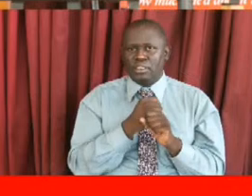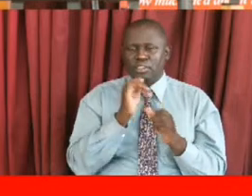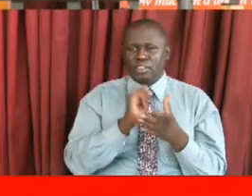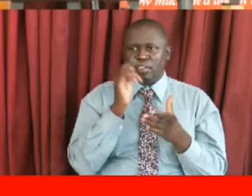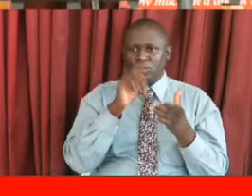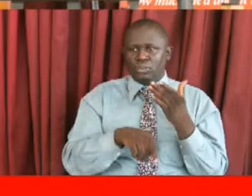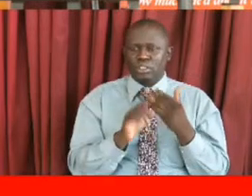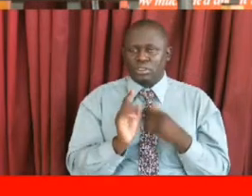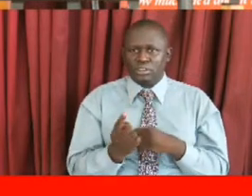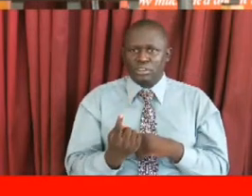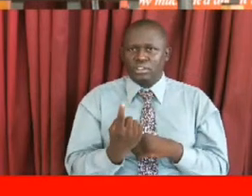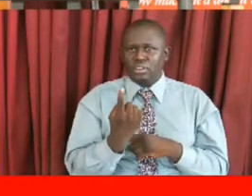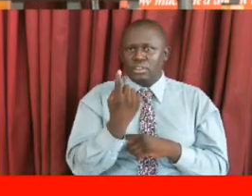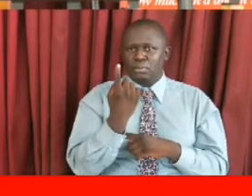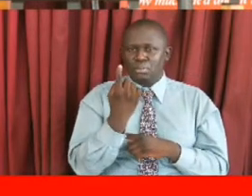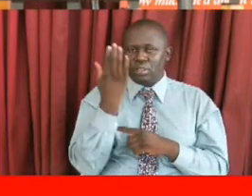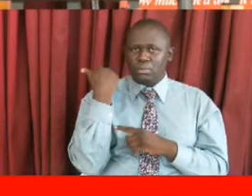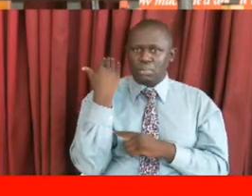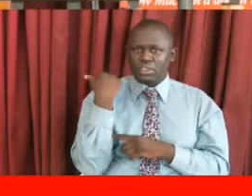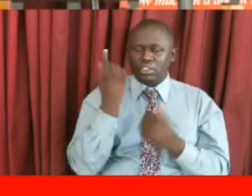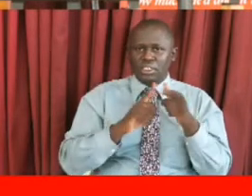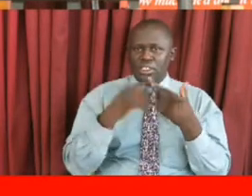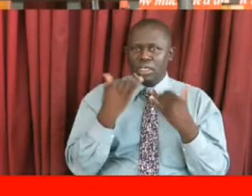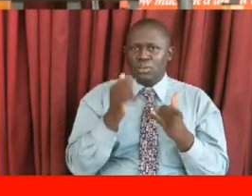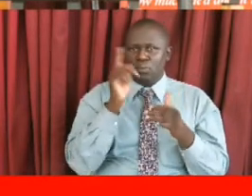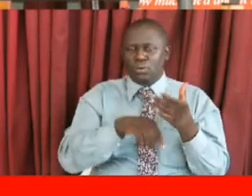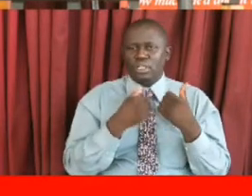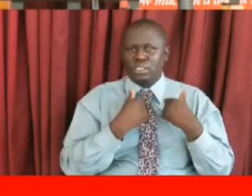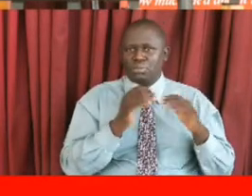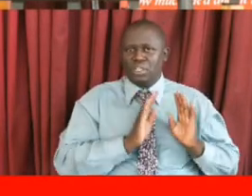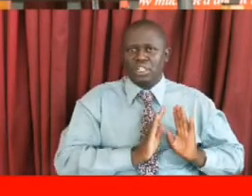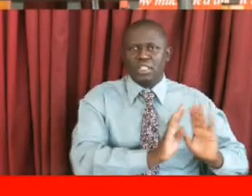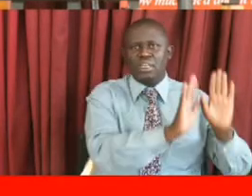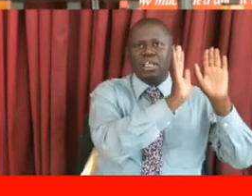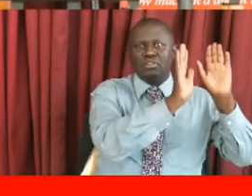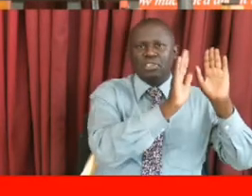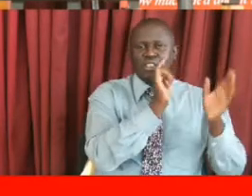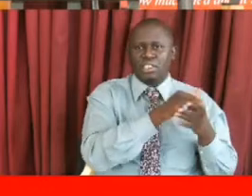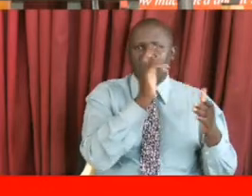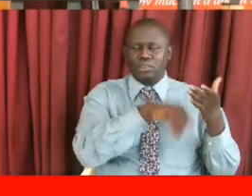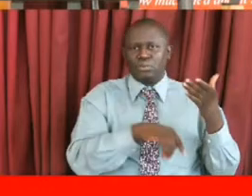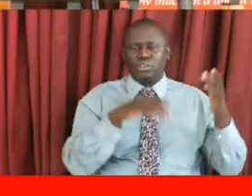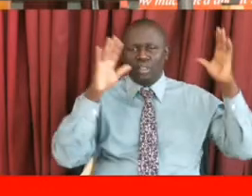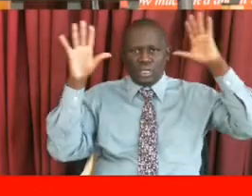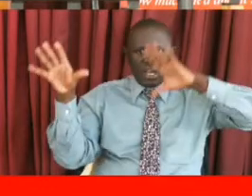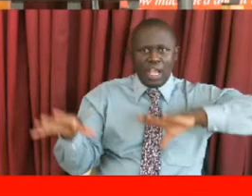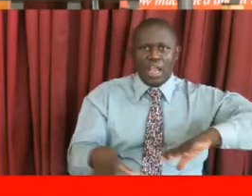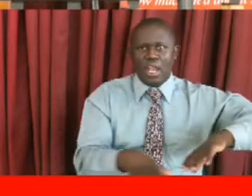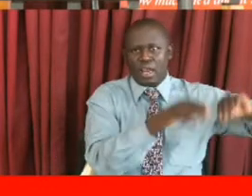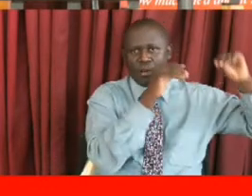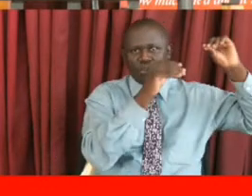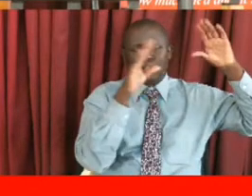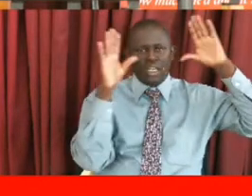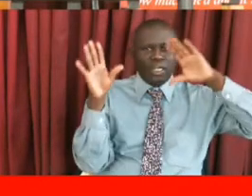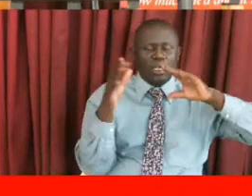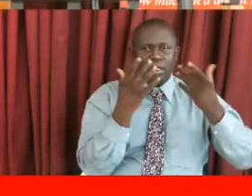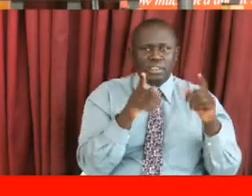past the churches what has been left off that is the rapture and the